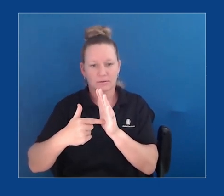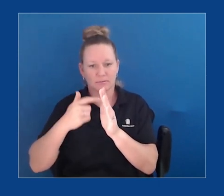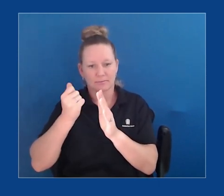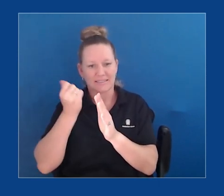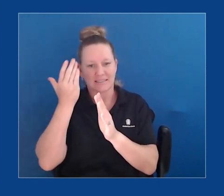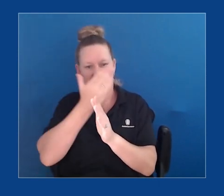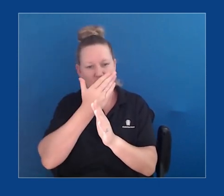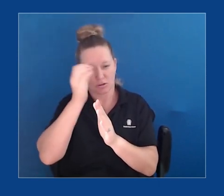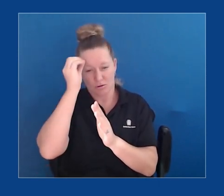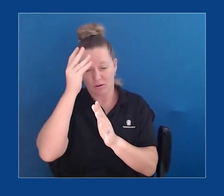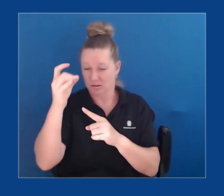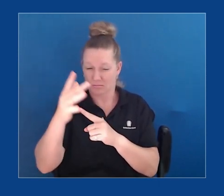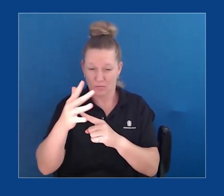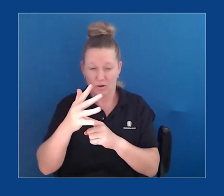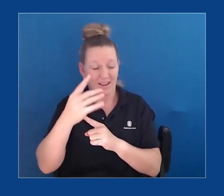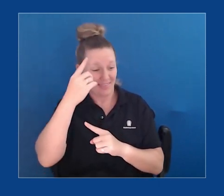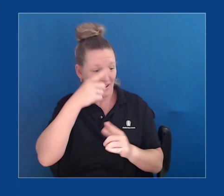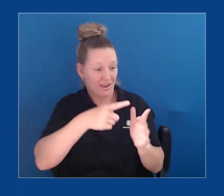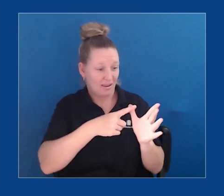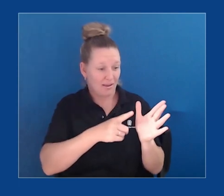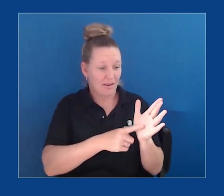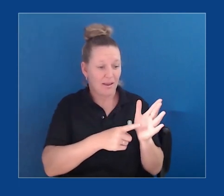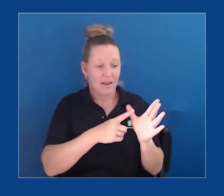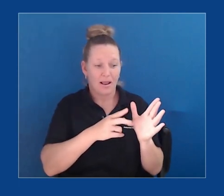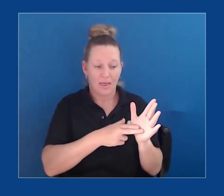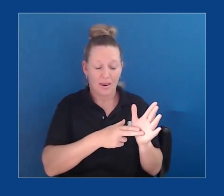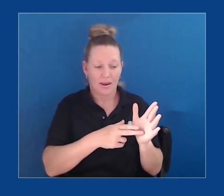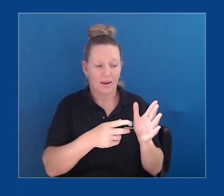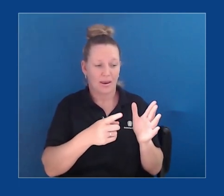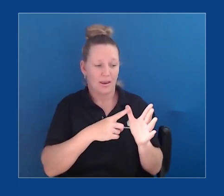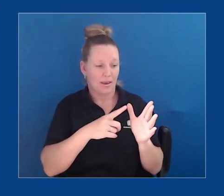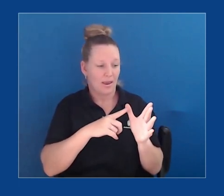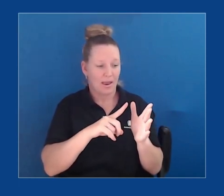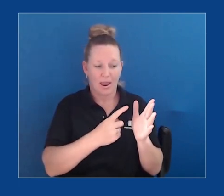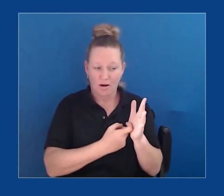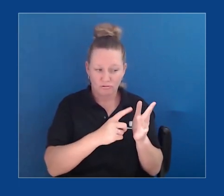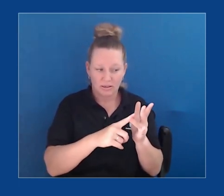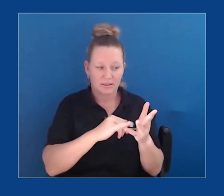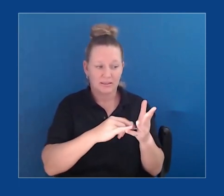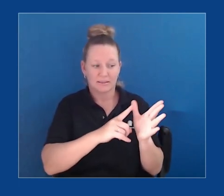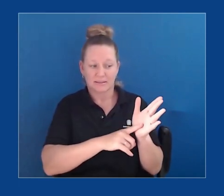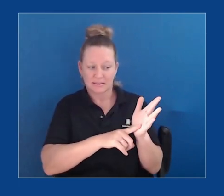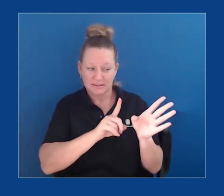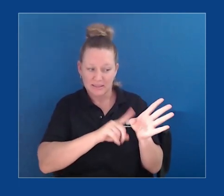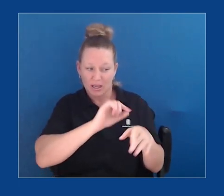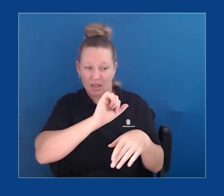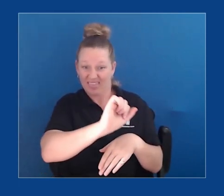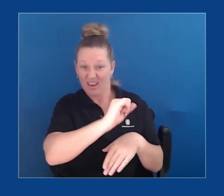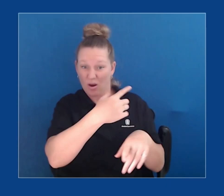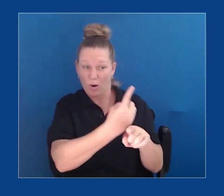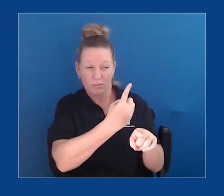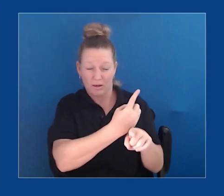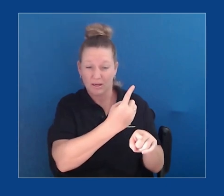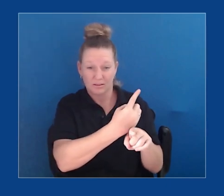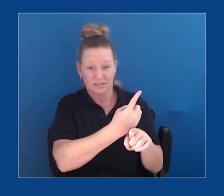things that Allan and Aaron and Sally have said, I just reinforce that so